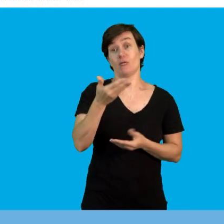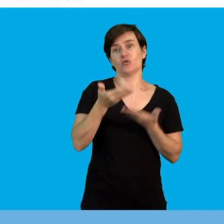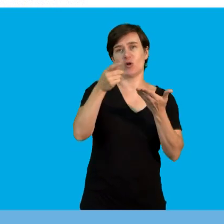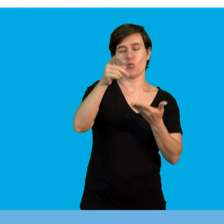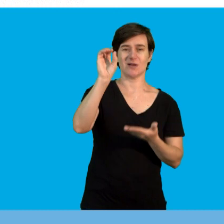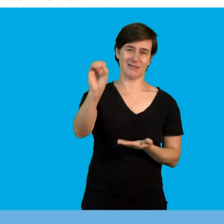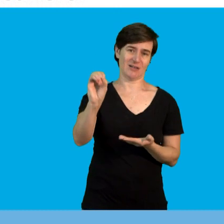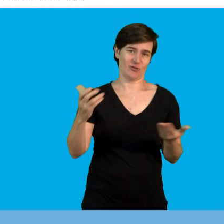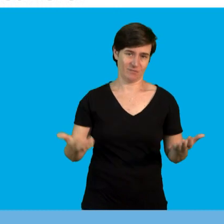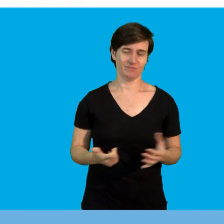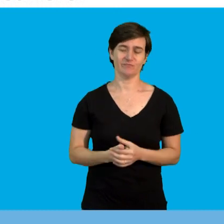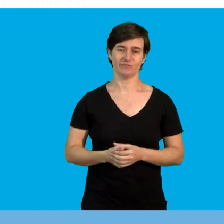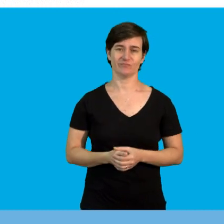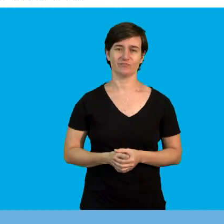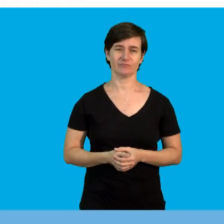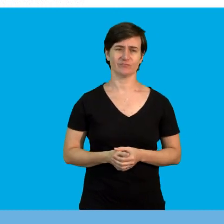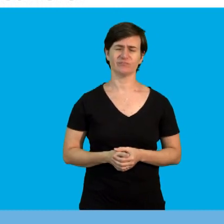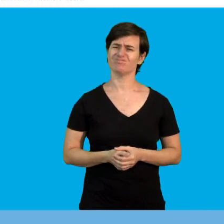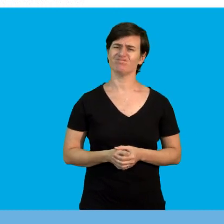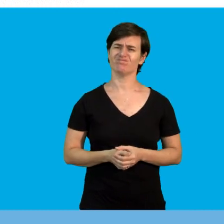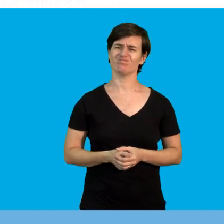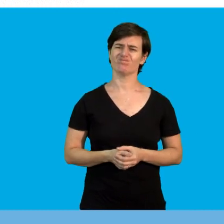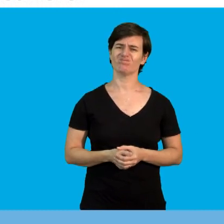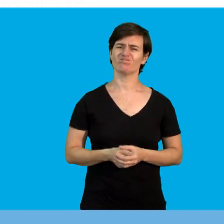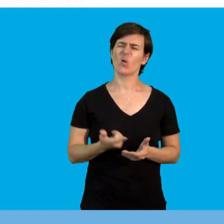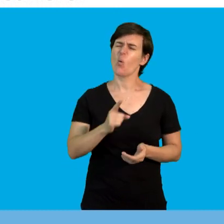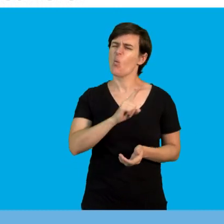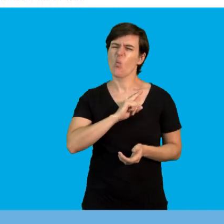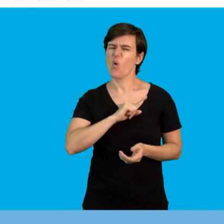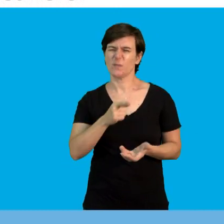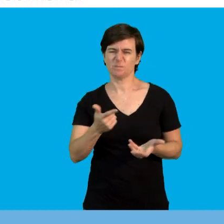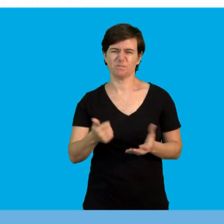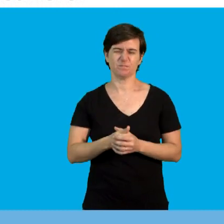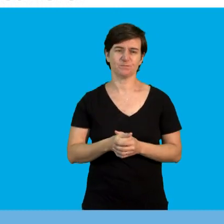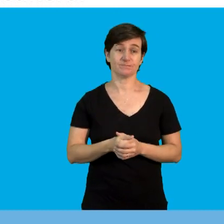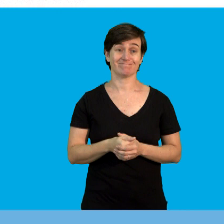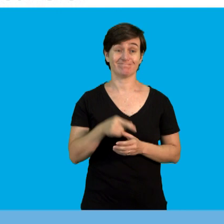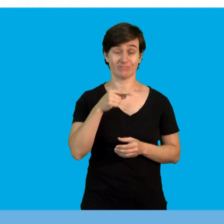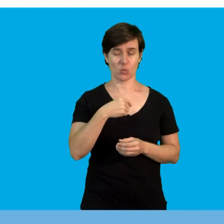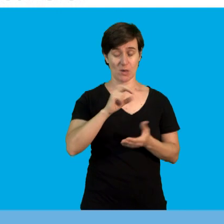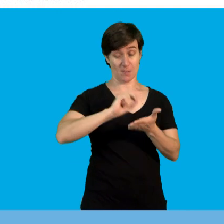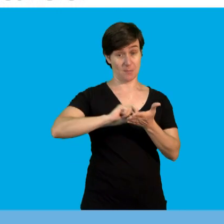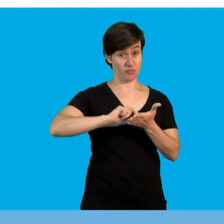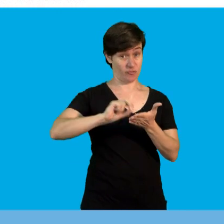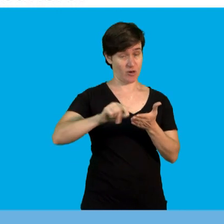of 0. So in other words, why is this happening? The